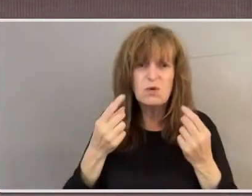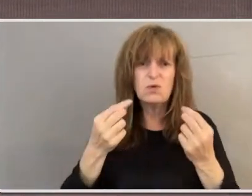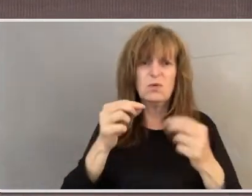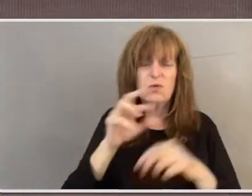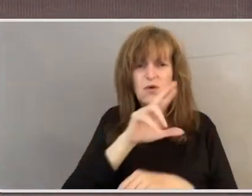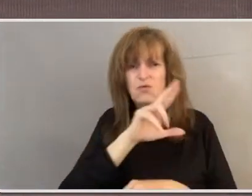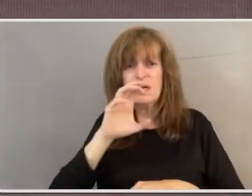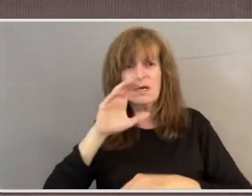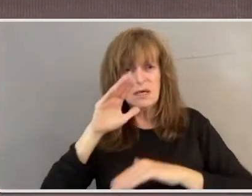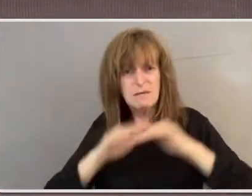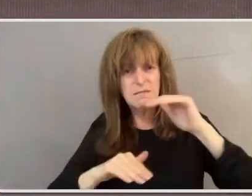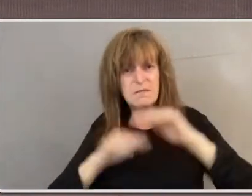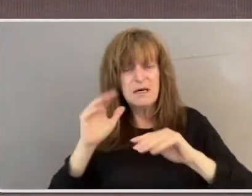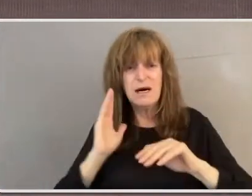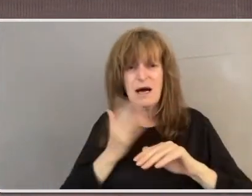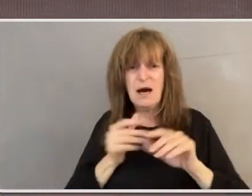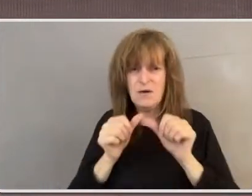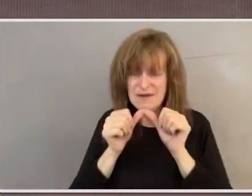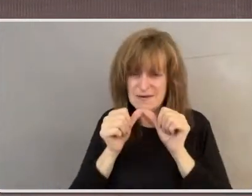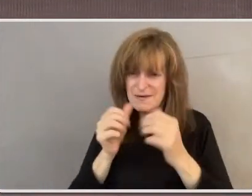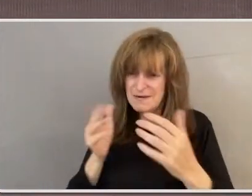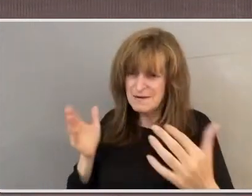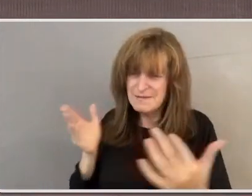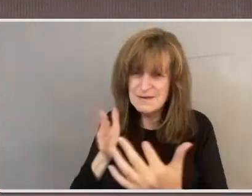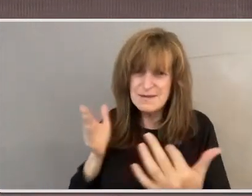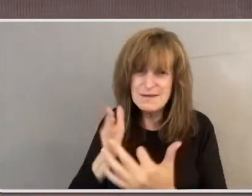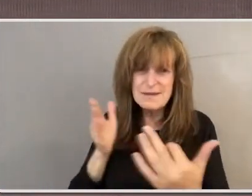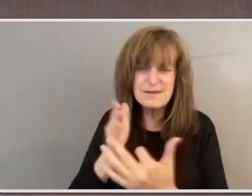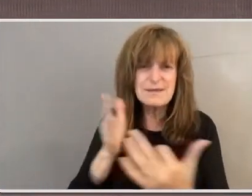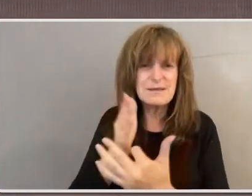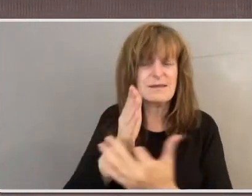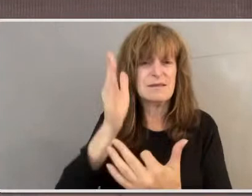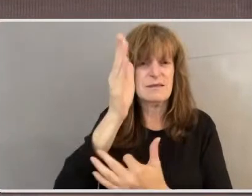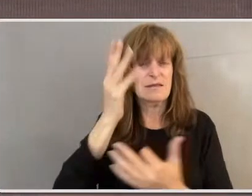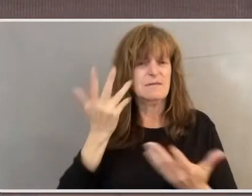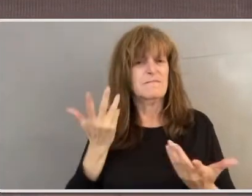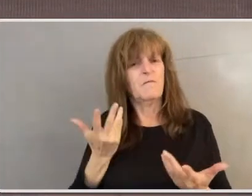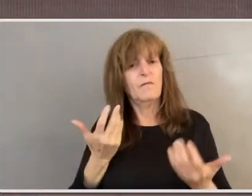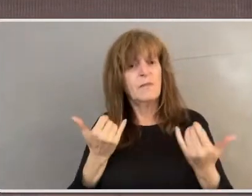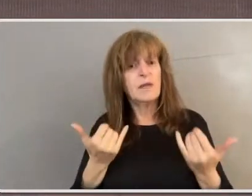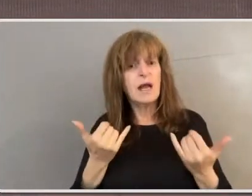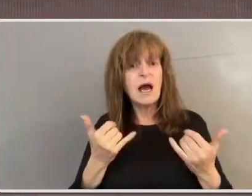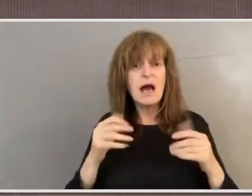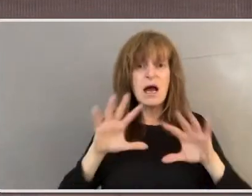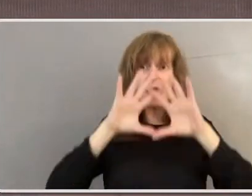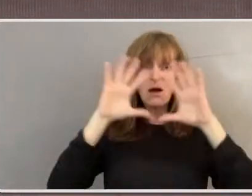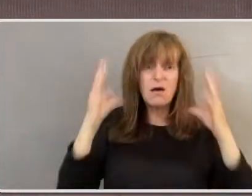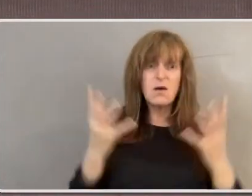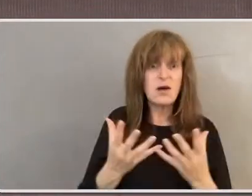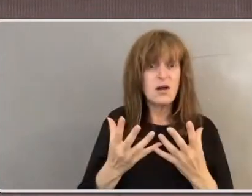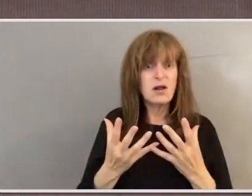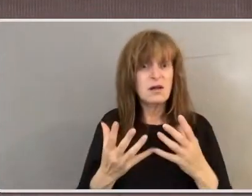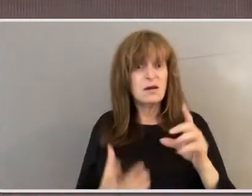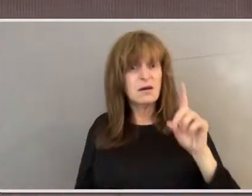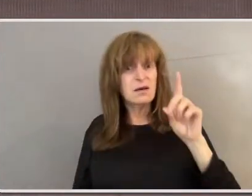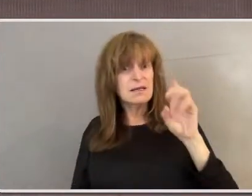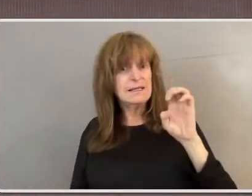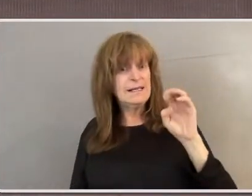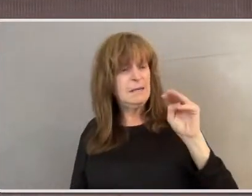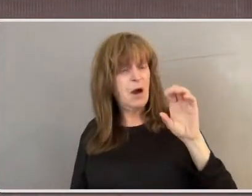democracy around the world is under siege and even in retreat, we affirm the